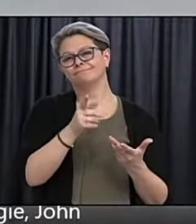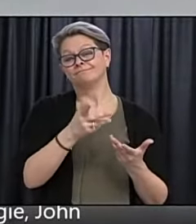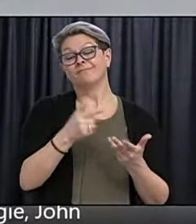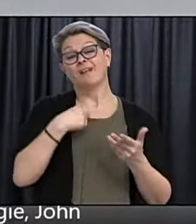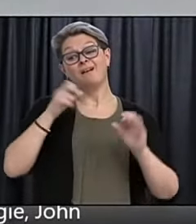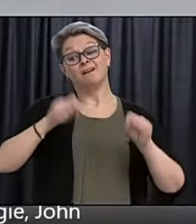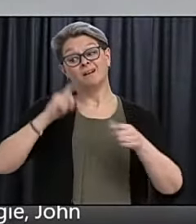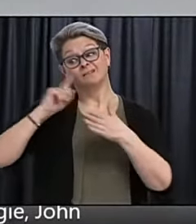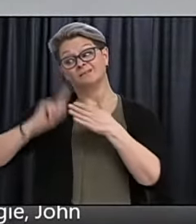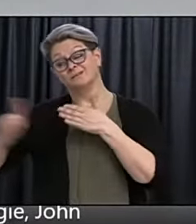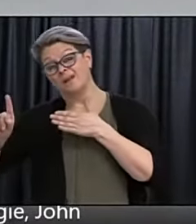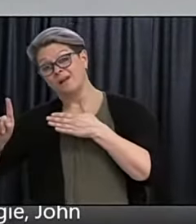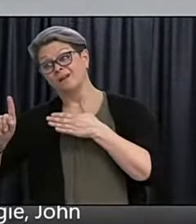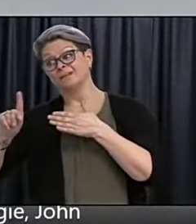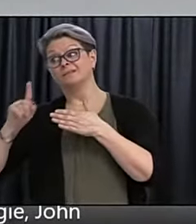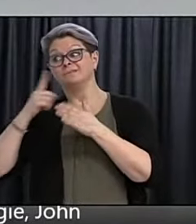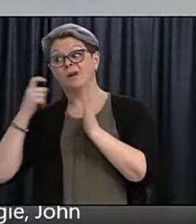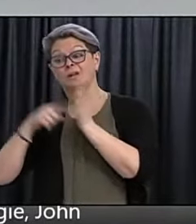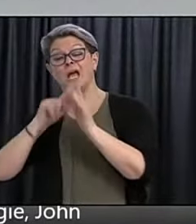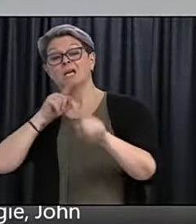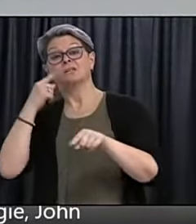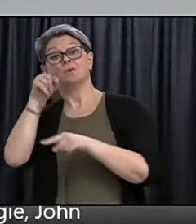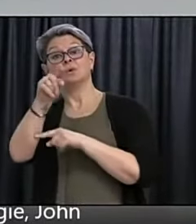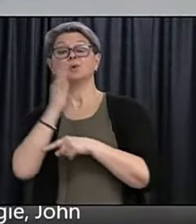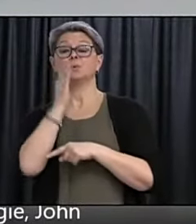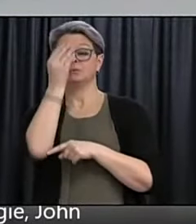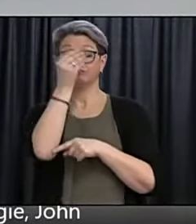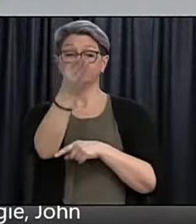back and check and I'll try and have an answer for you on Monday.